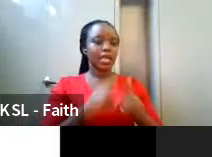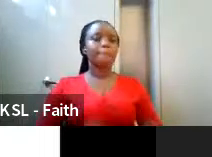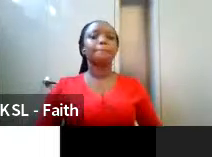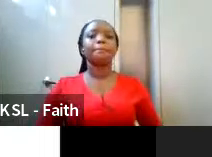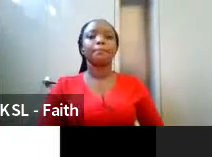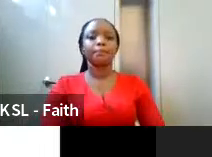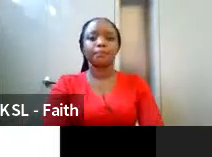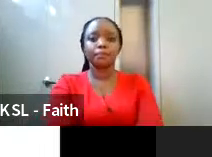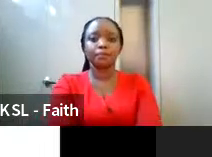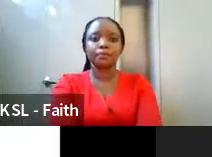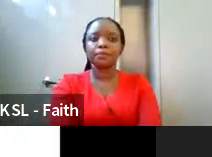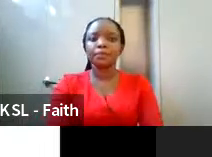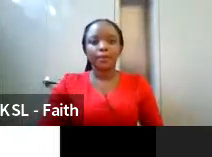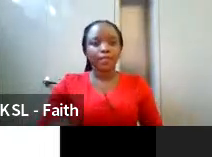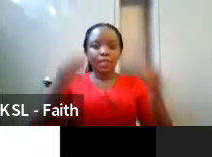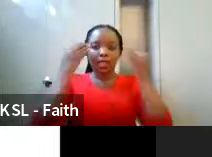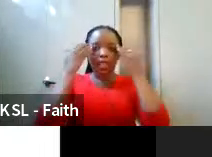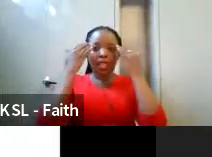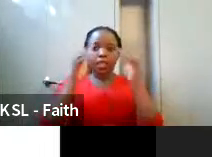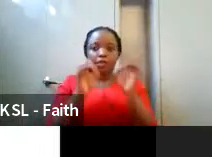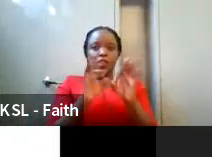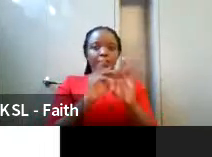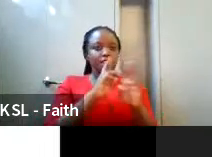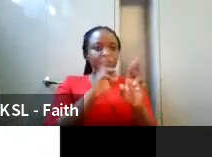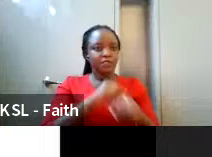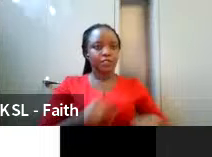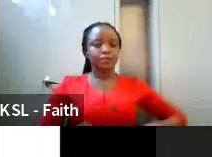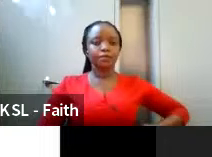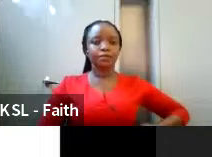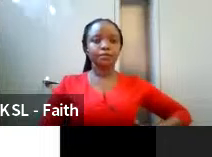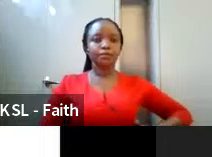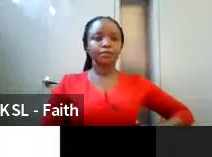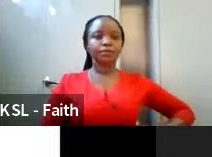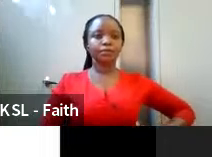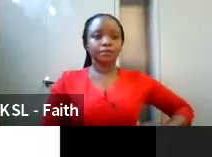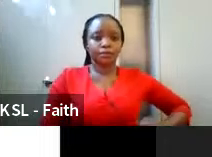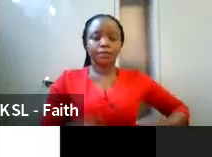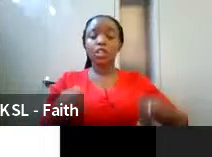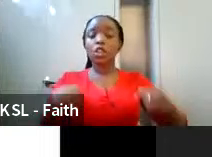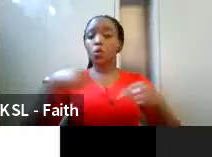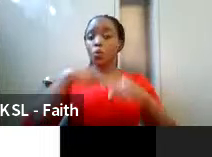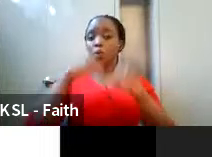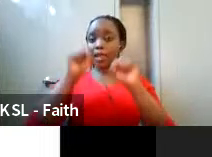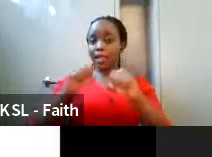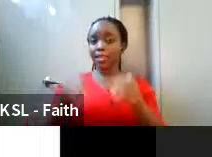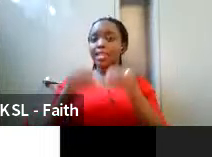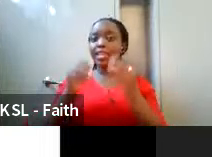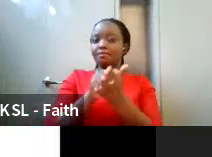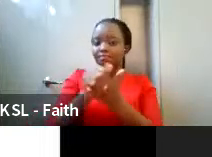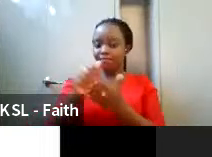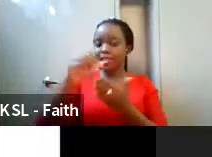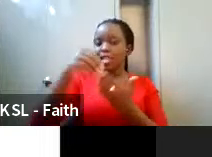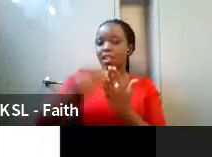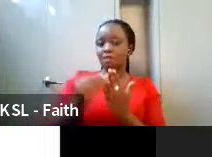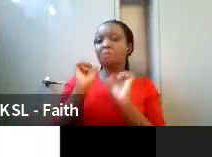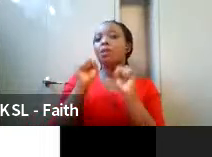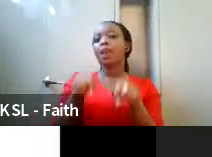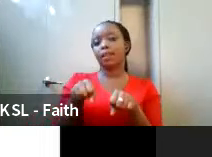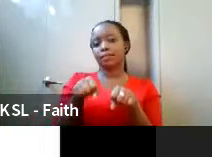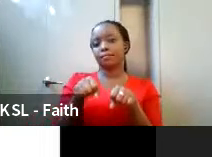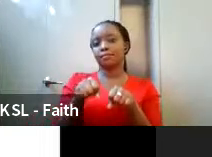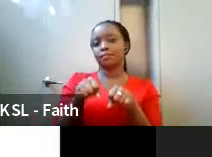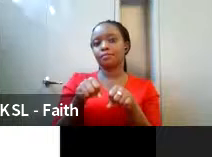I don't know if that Yeah, we answers your can. question. Yeah, because we can be able to issue invoices. Yes,